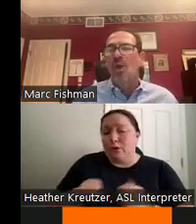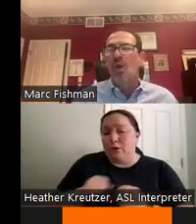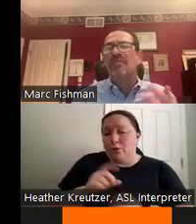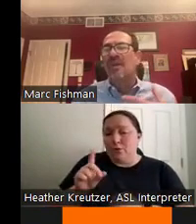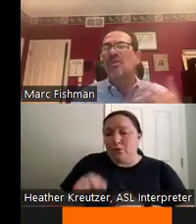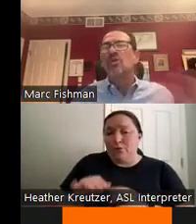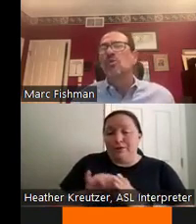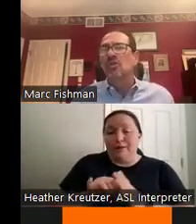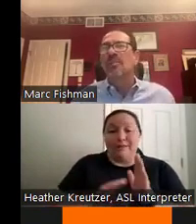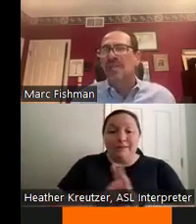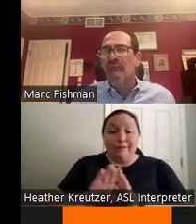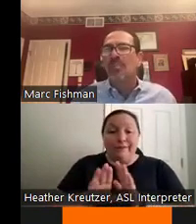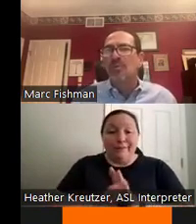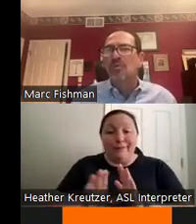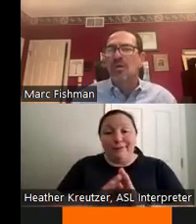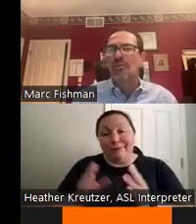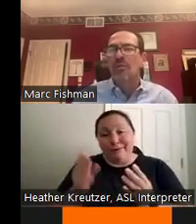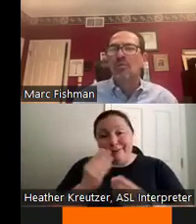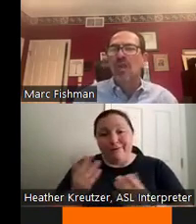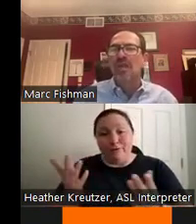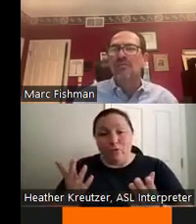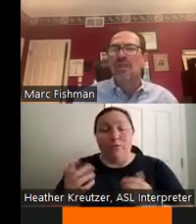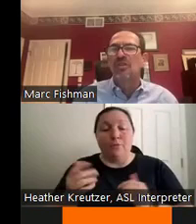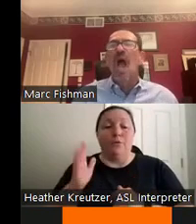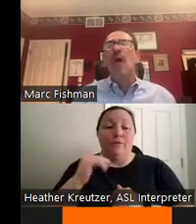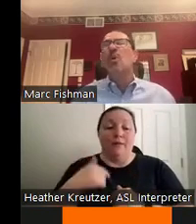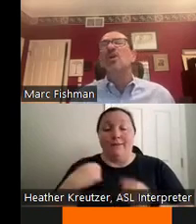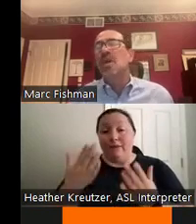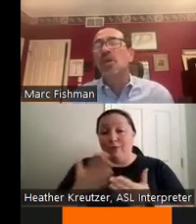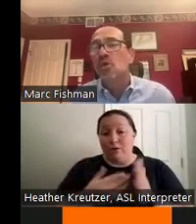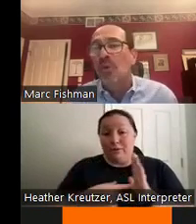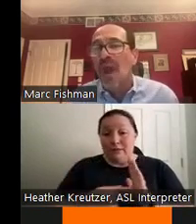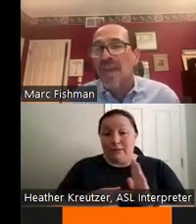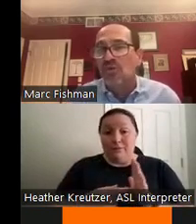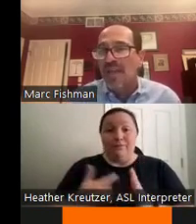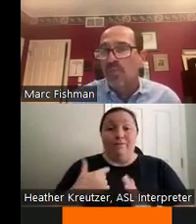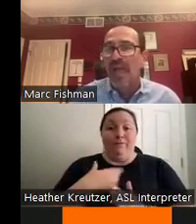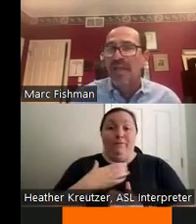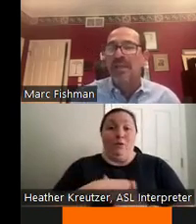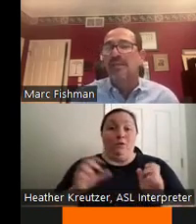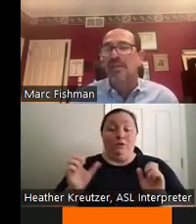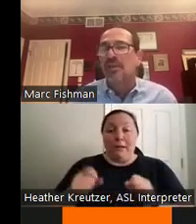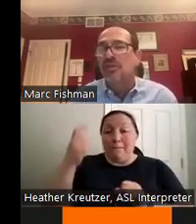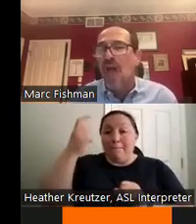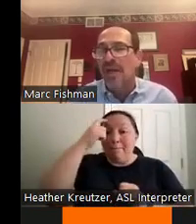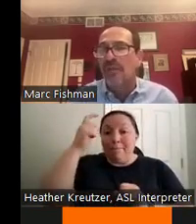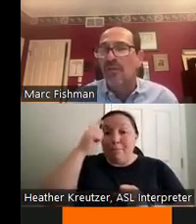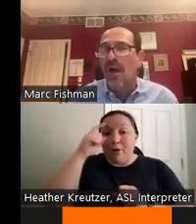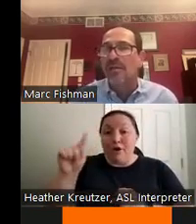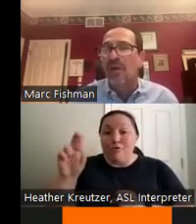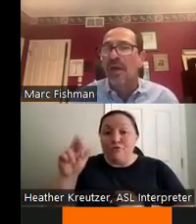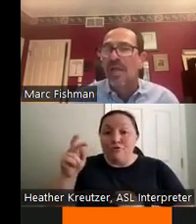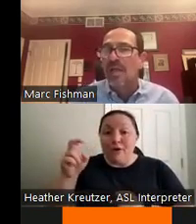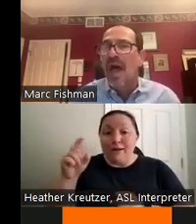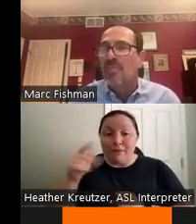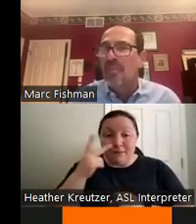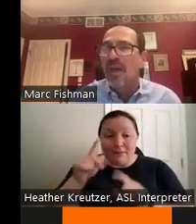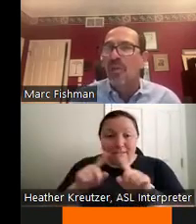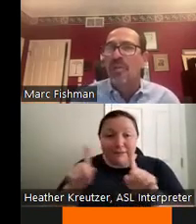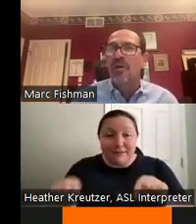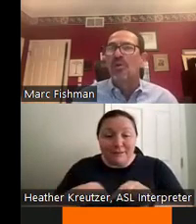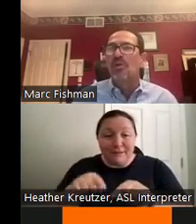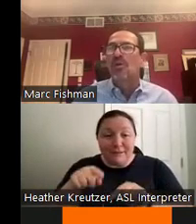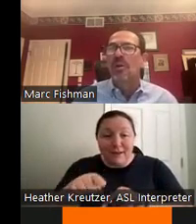developmentally informed? I hope I've given you some examples of those kinds of things. I wish we could do brain transplants, like the little sign on the right?